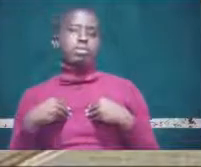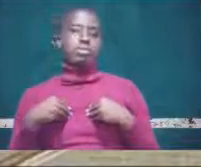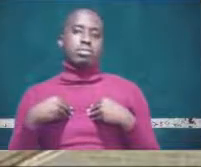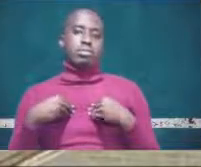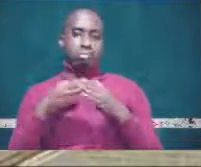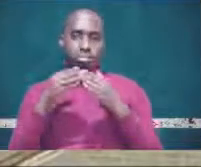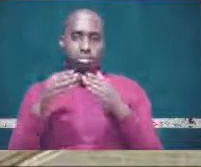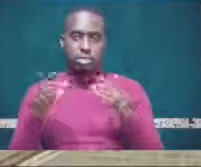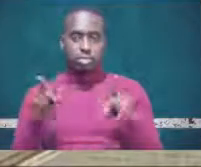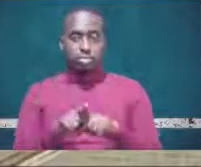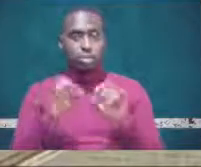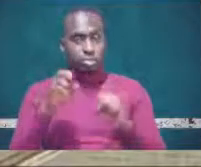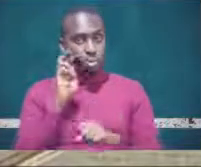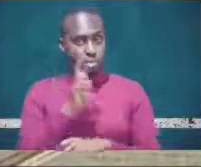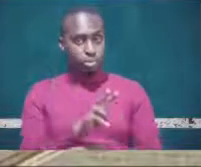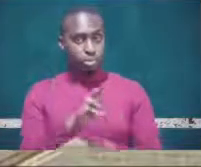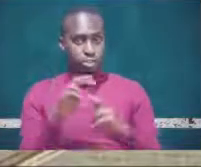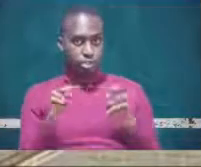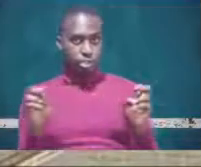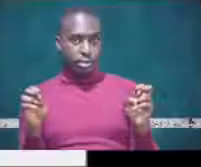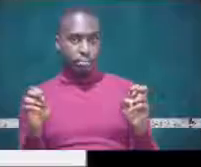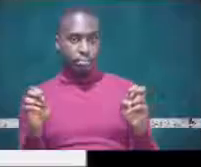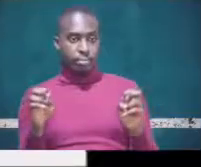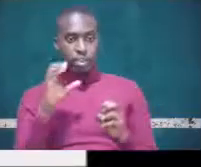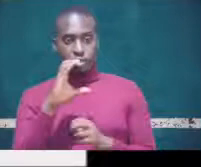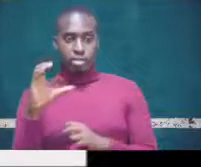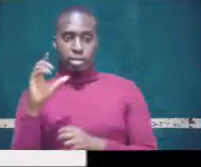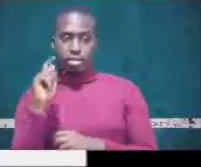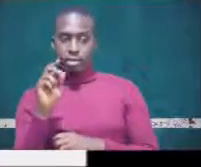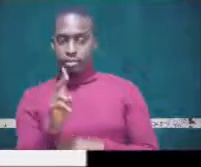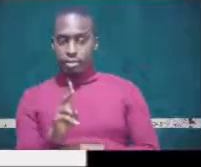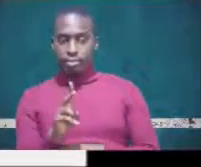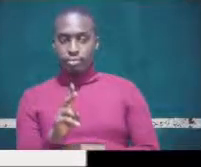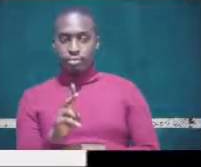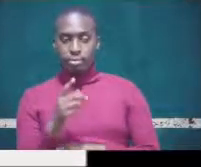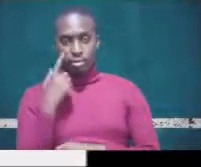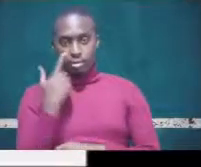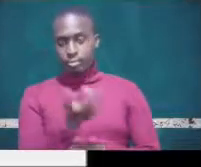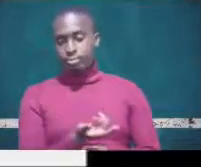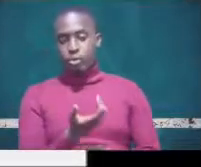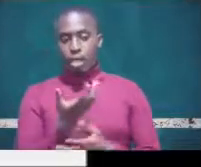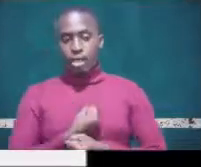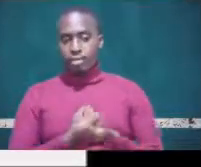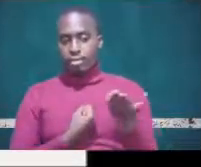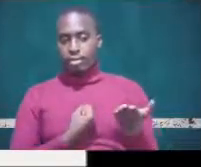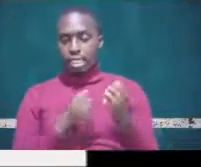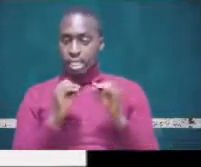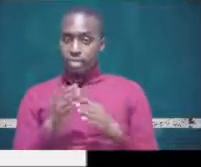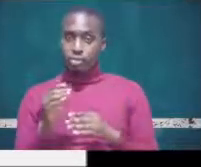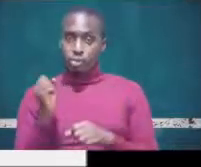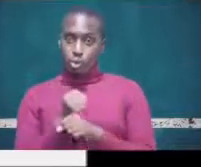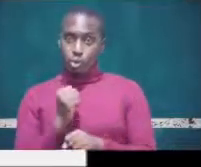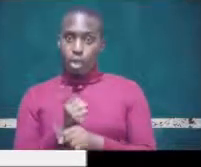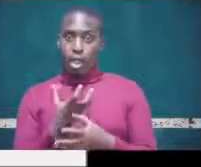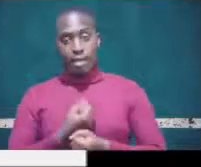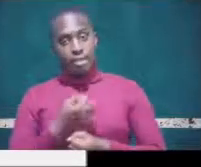also that one you can check. It is also CCTV camera. Then we have this one. If you're operating, if you